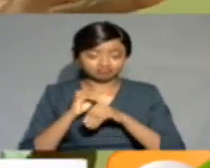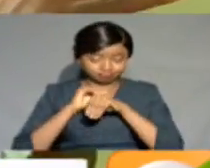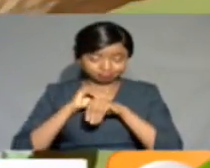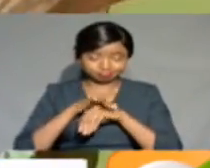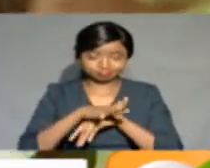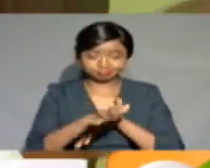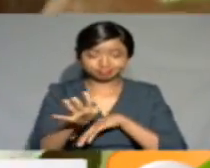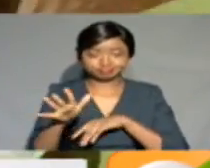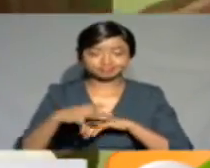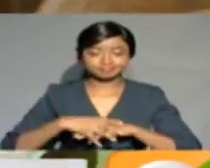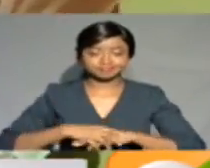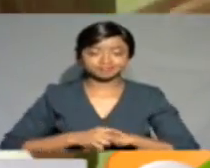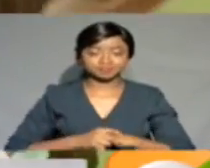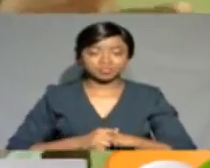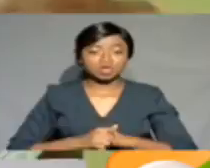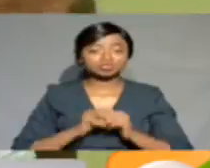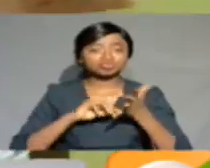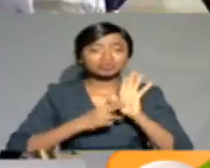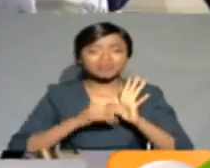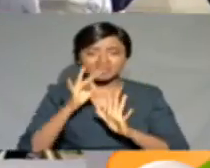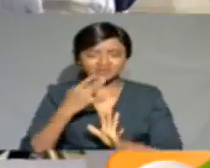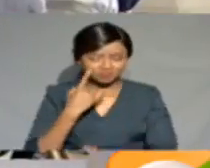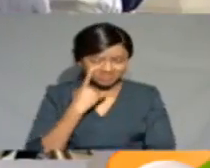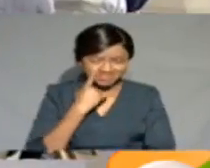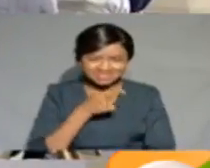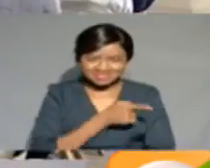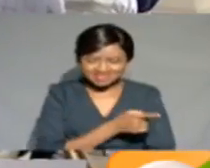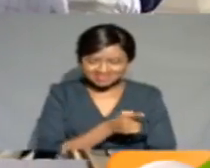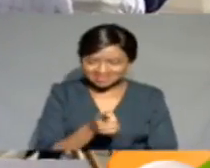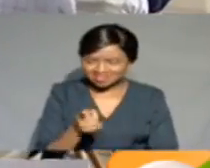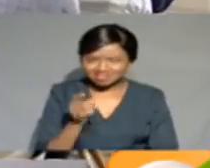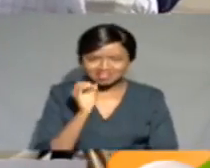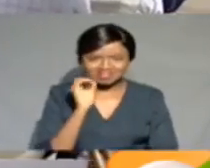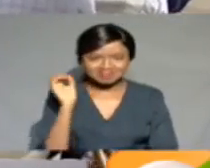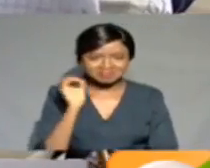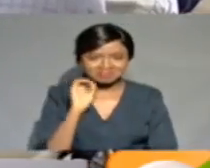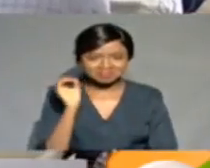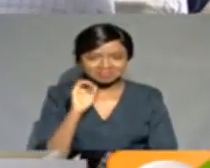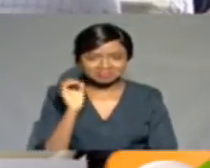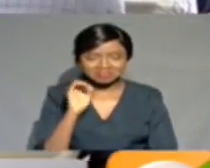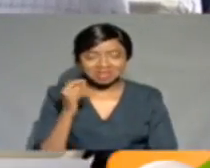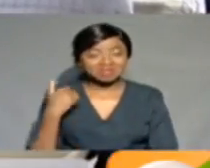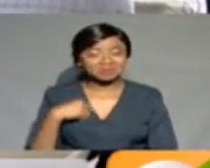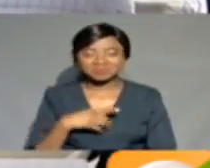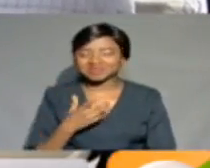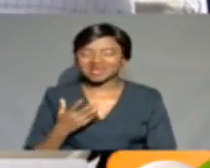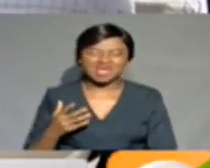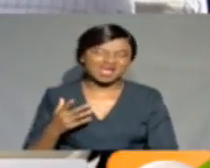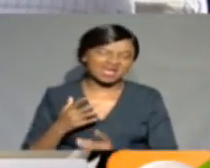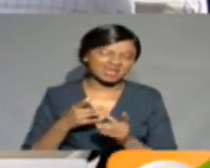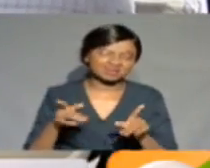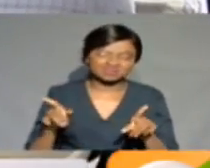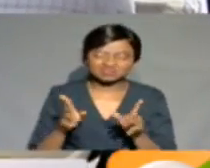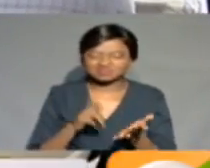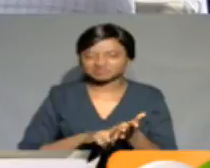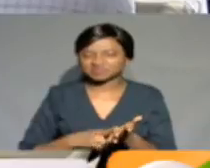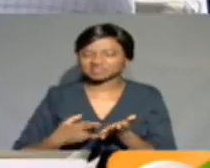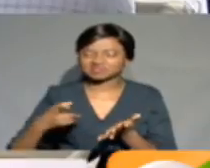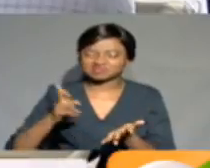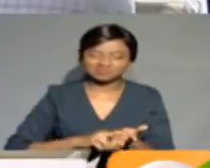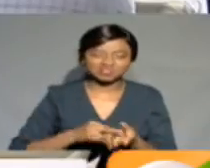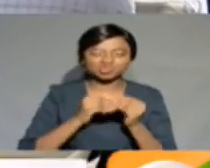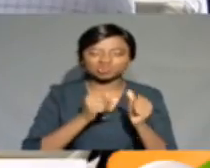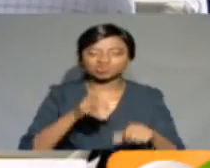And if we don't take that holistic approach, I'm telling you, we'll keep on going on in circles and